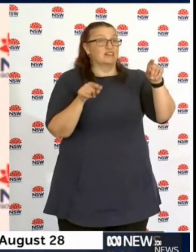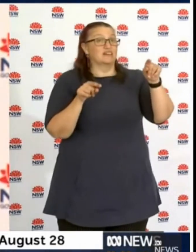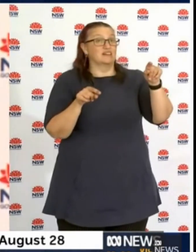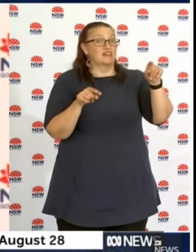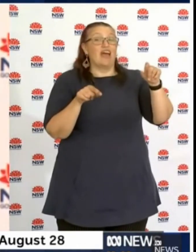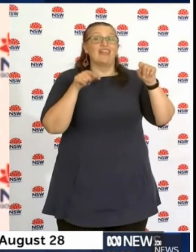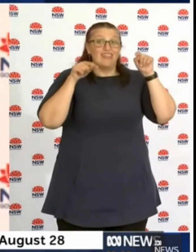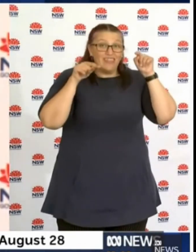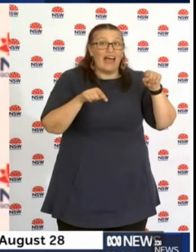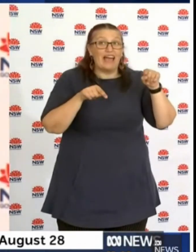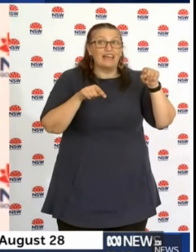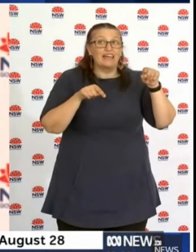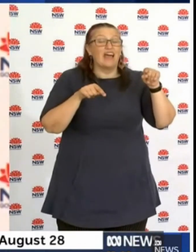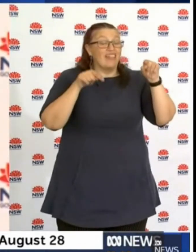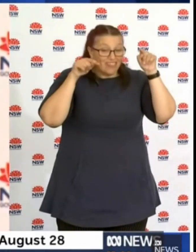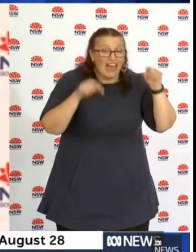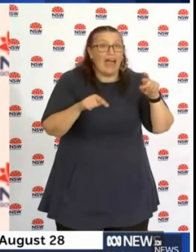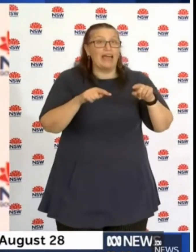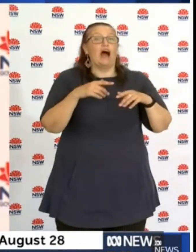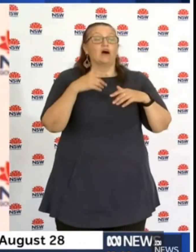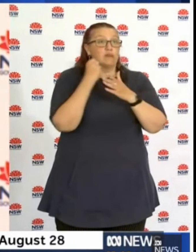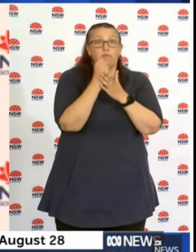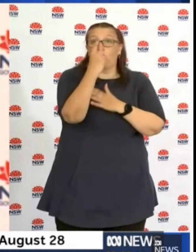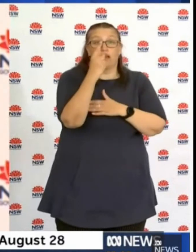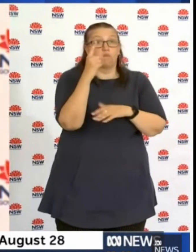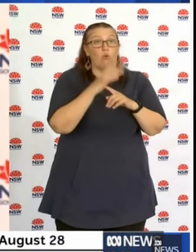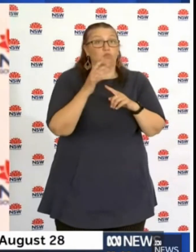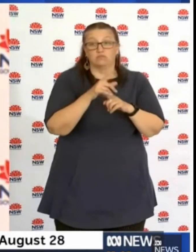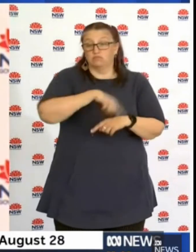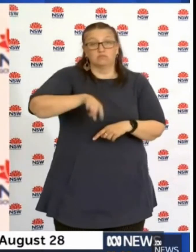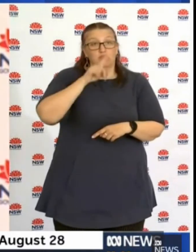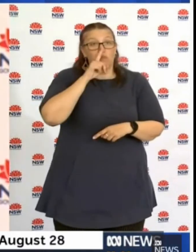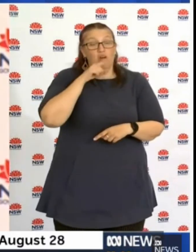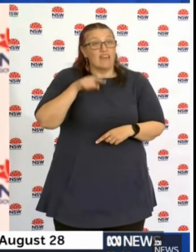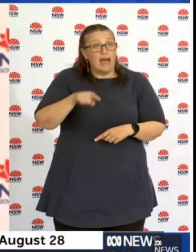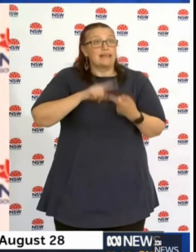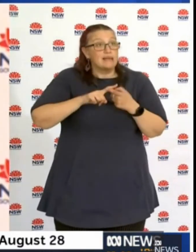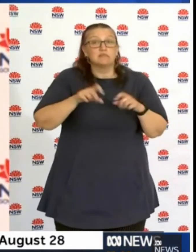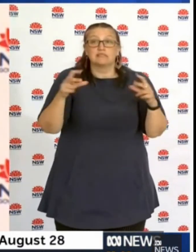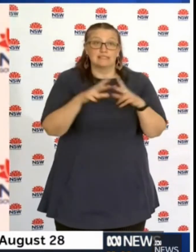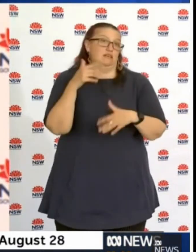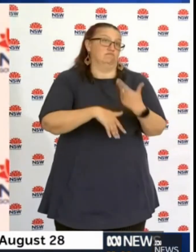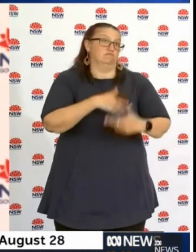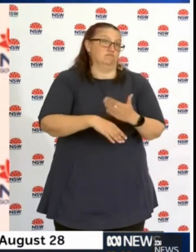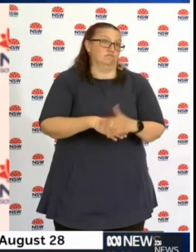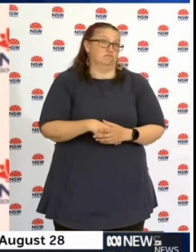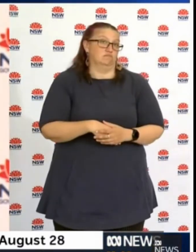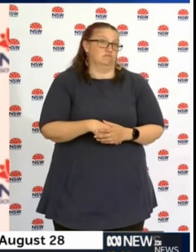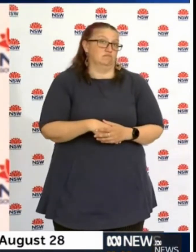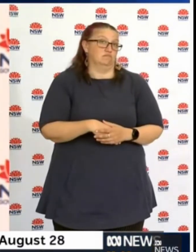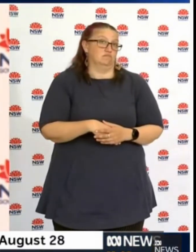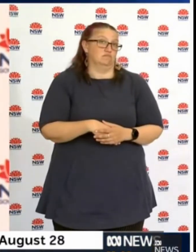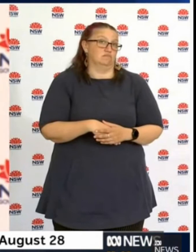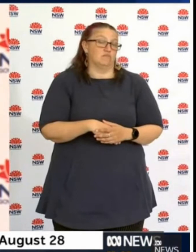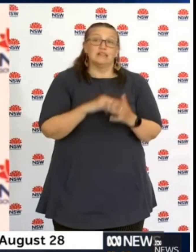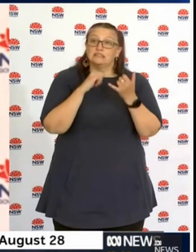our city functioning. I've just got to say how critical the workers of southwestern Sydney and Western Sydney are